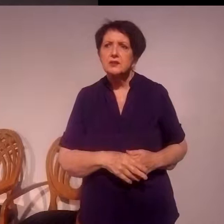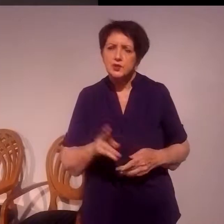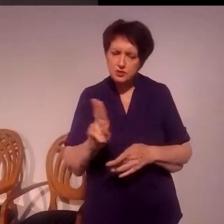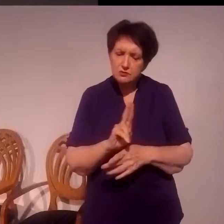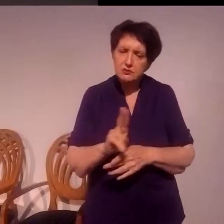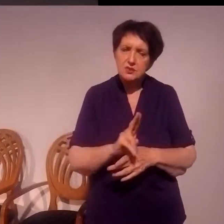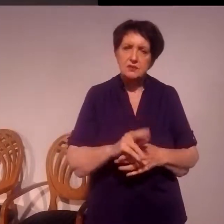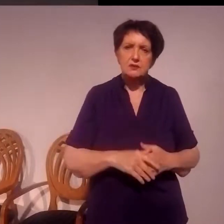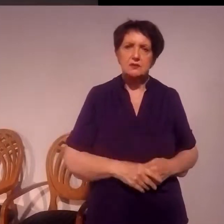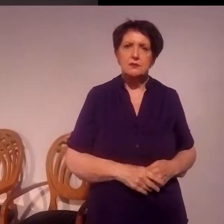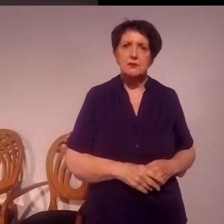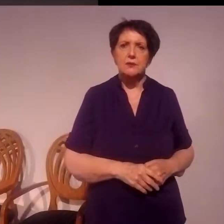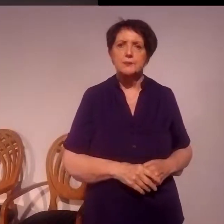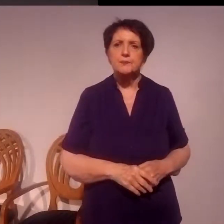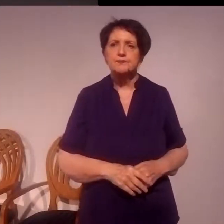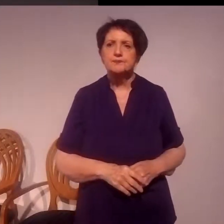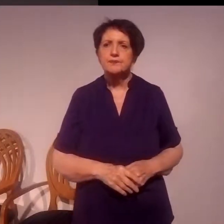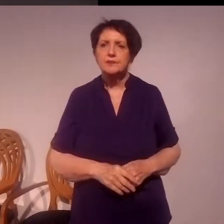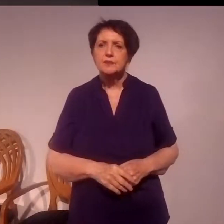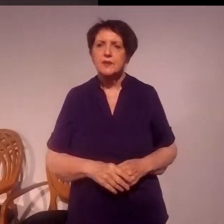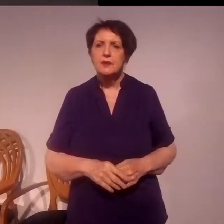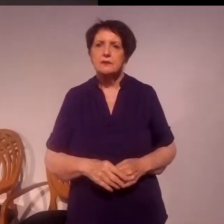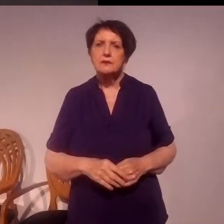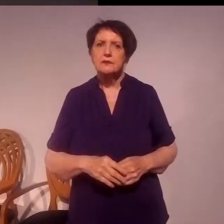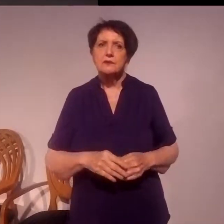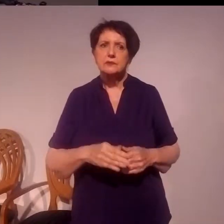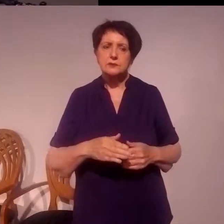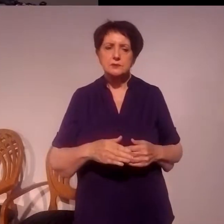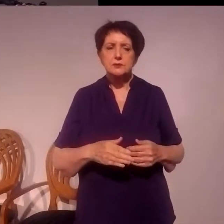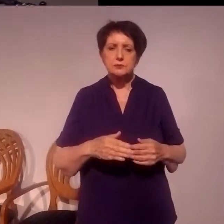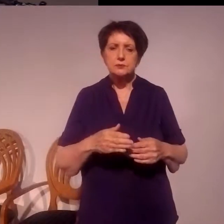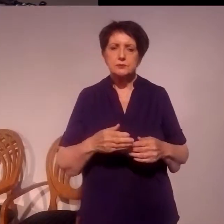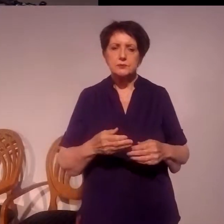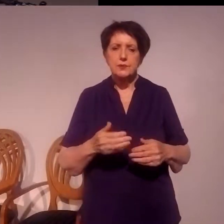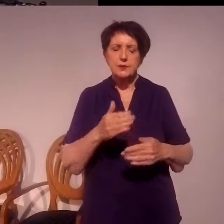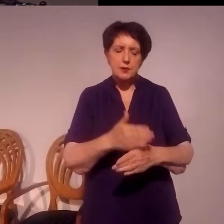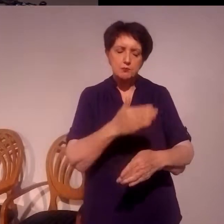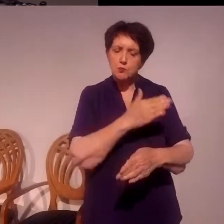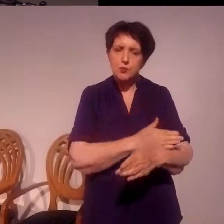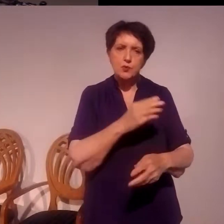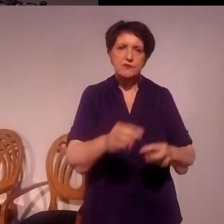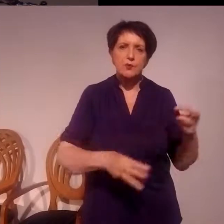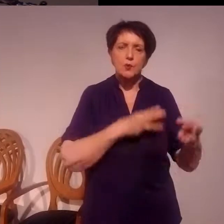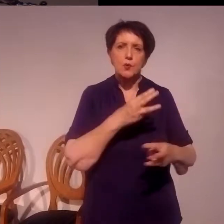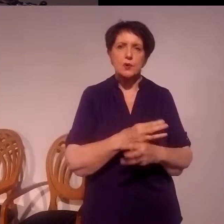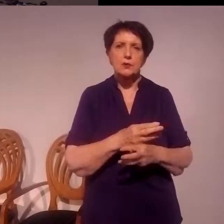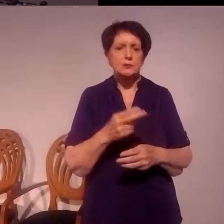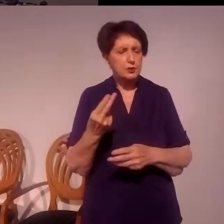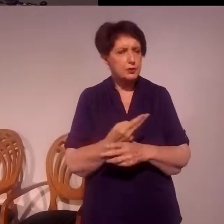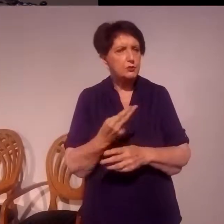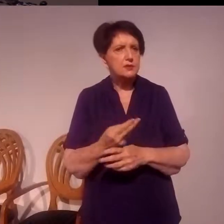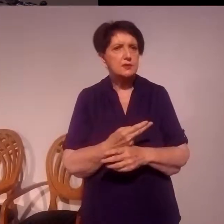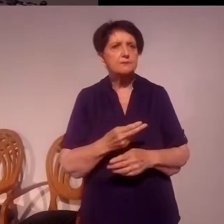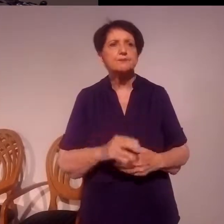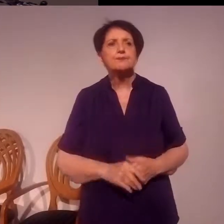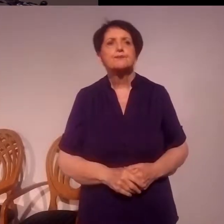it for the betterment of the world. Use it, this journey of ours that we're